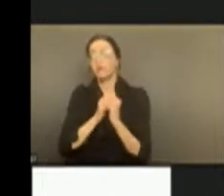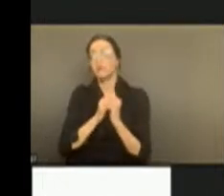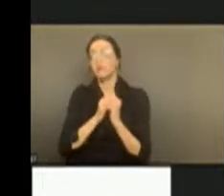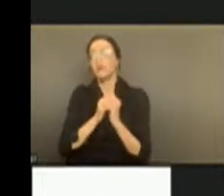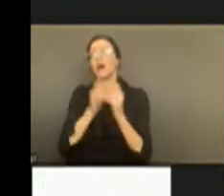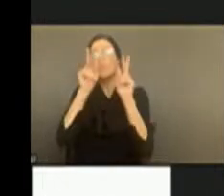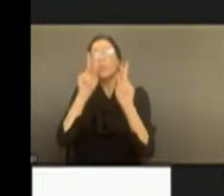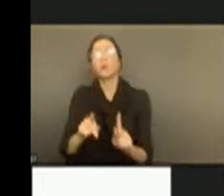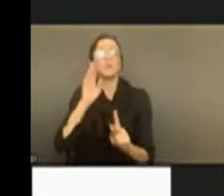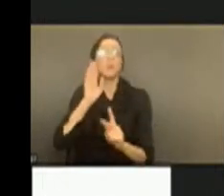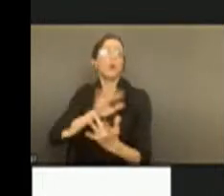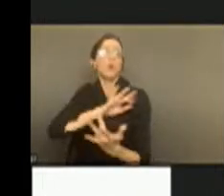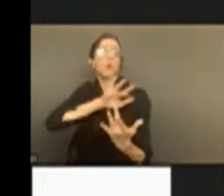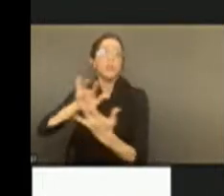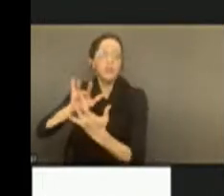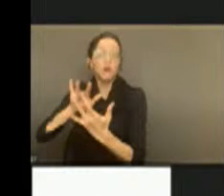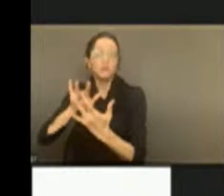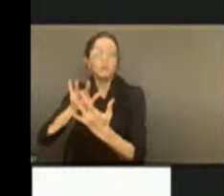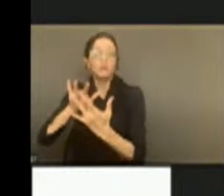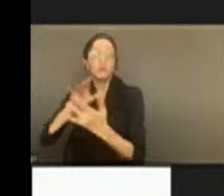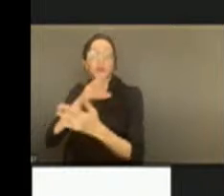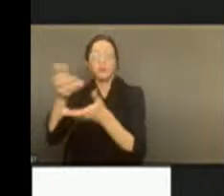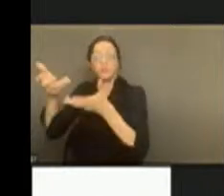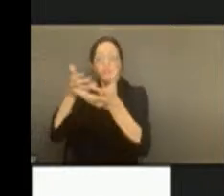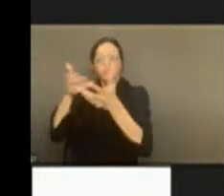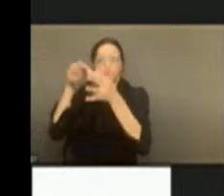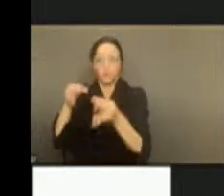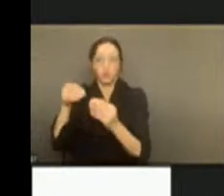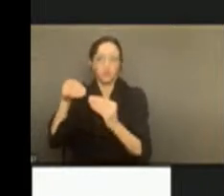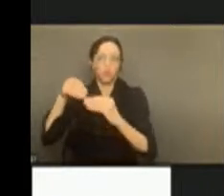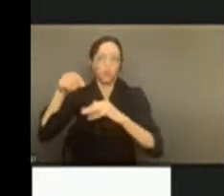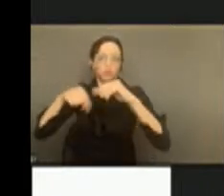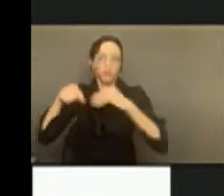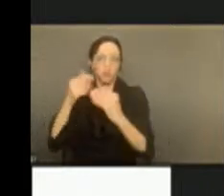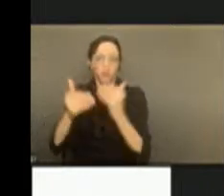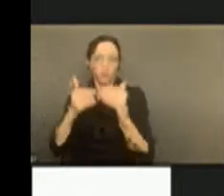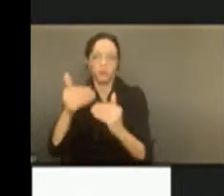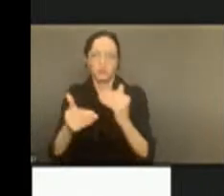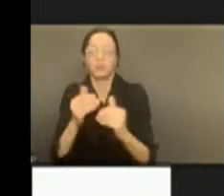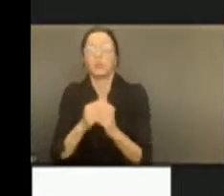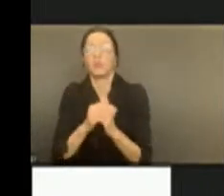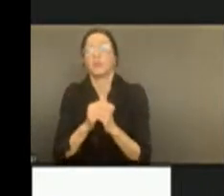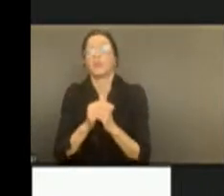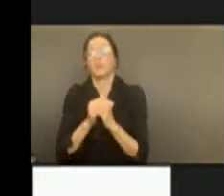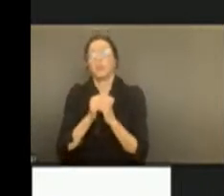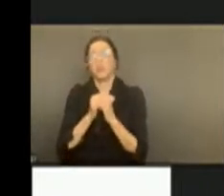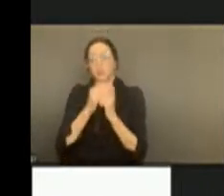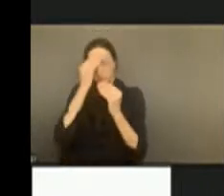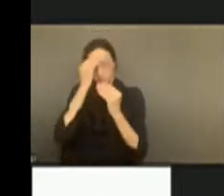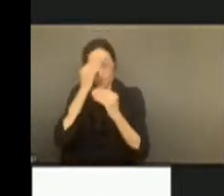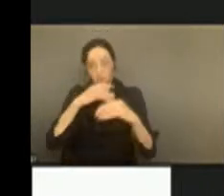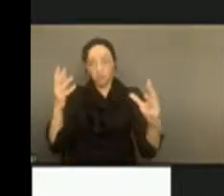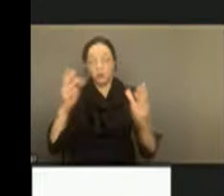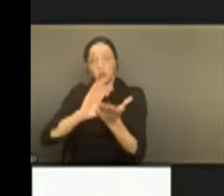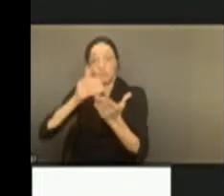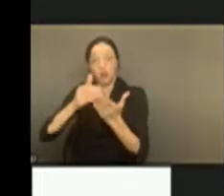that the last amount for rental assistance was approximately $60 million. So I wanted to make note of that.